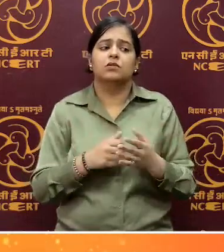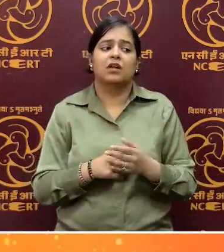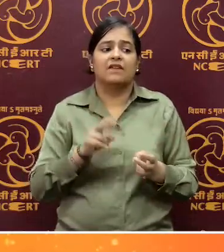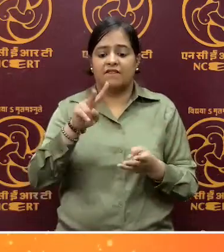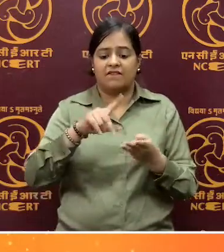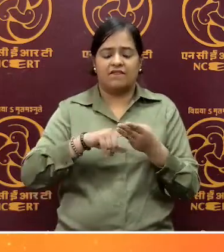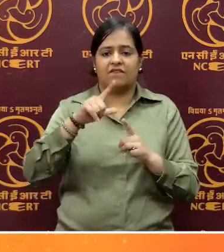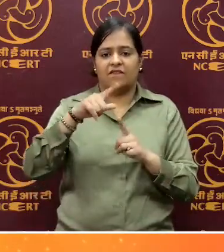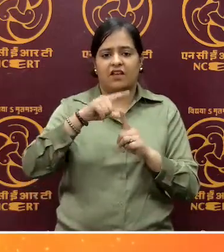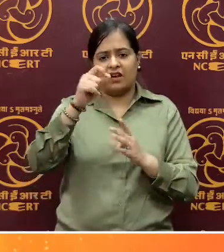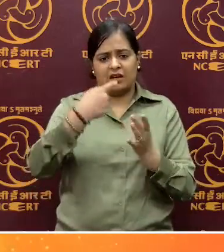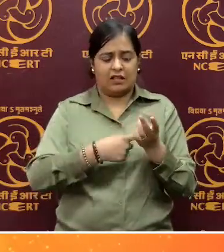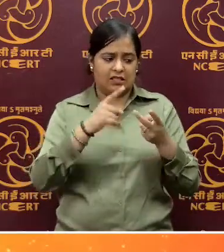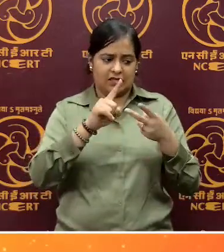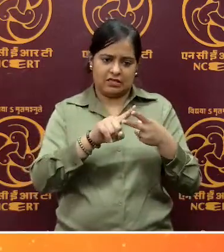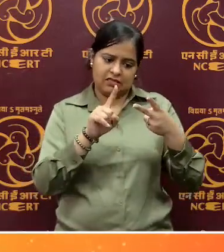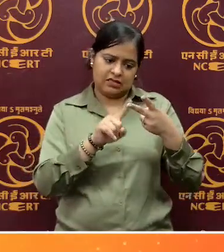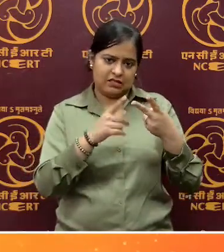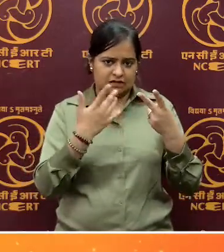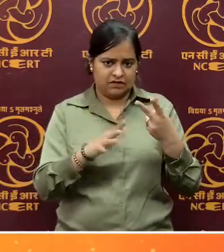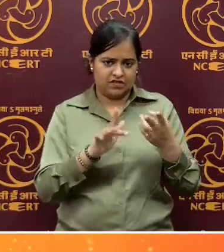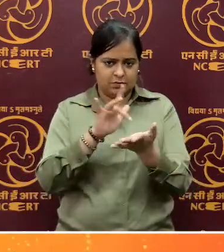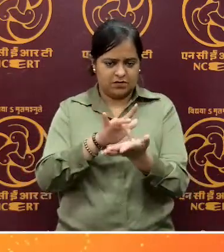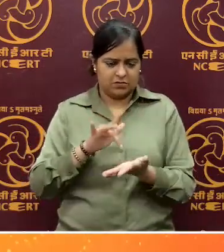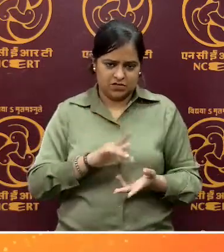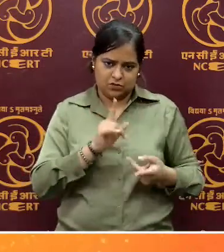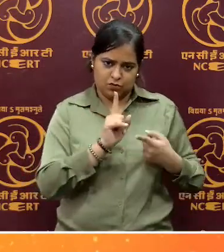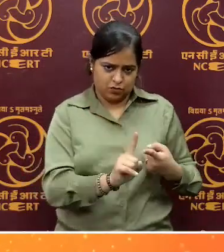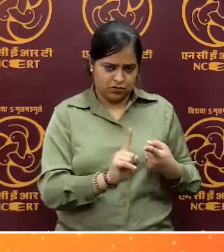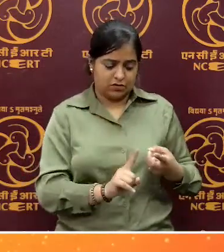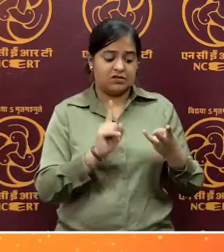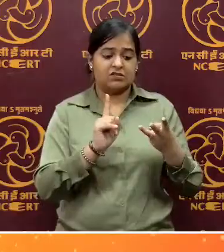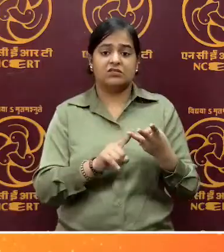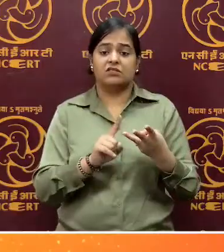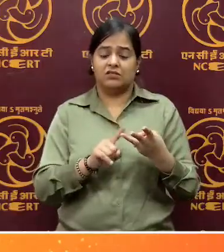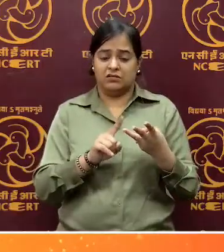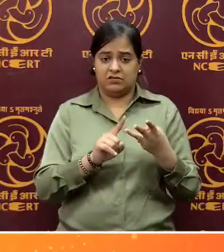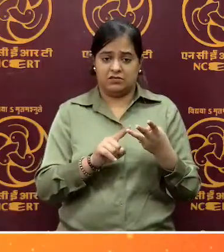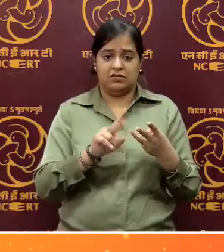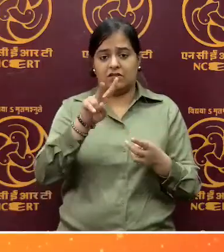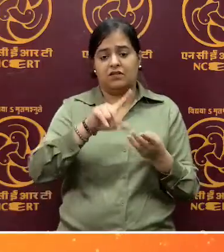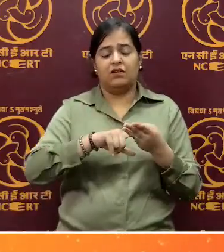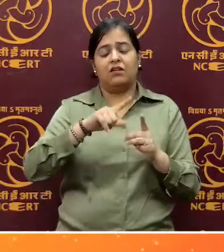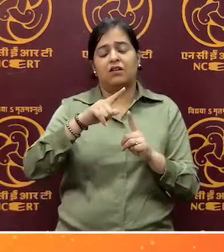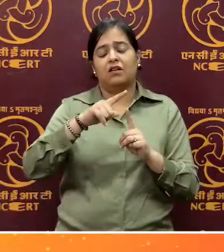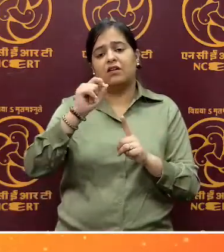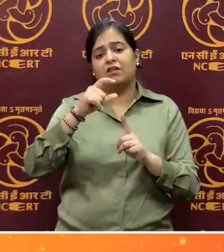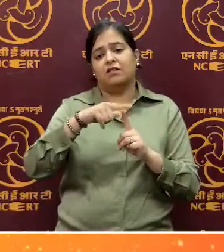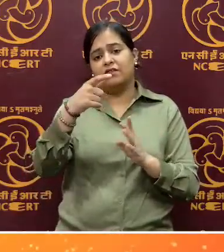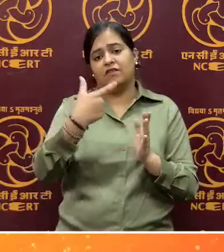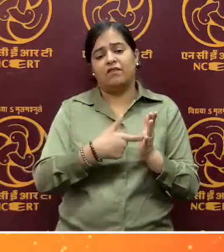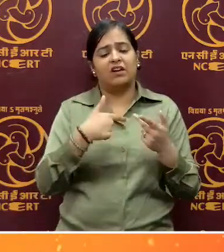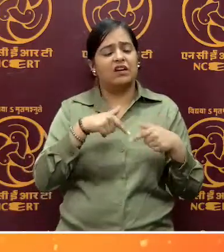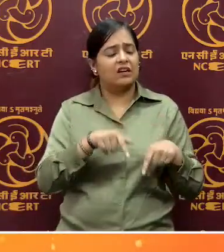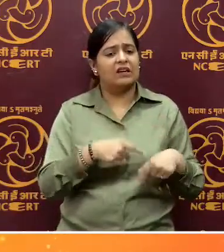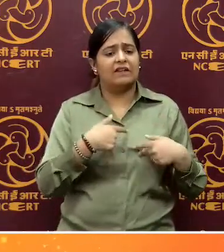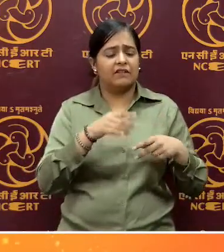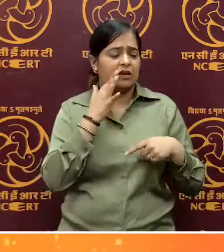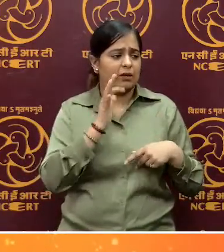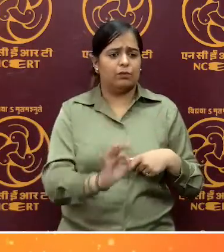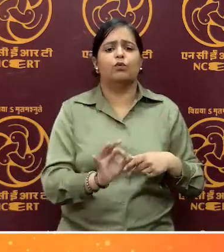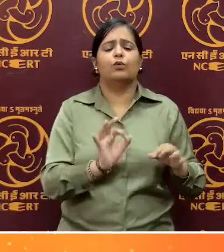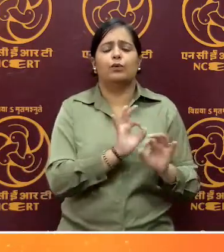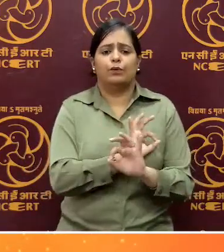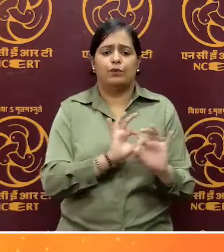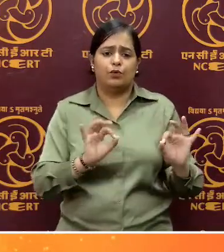vector, the third vector, two vectors we can always place in one plane. But when we have a third vector, it is not necessary that the third